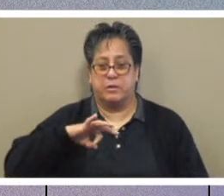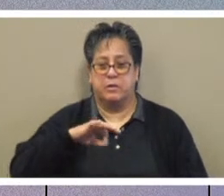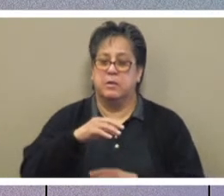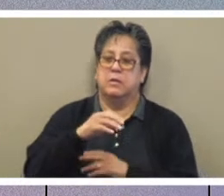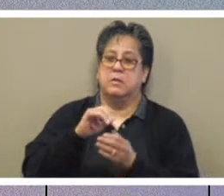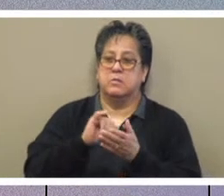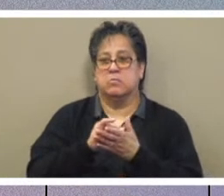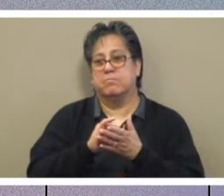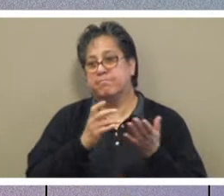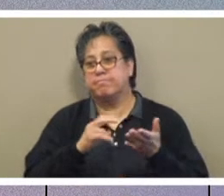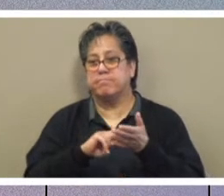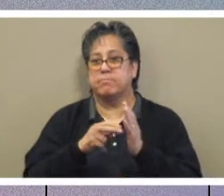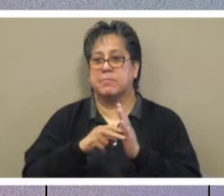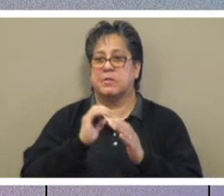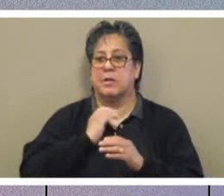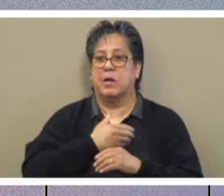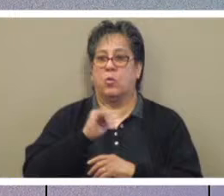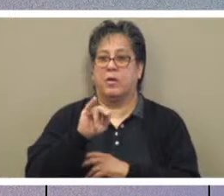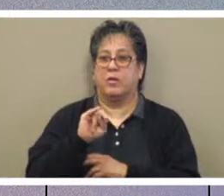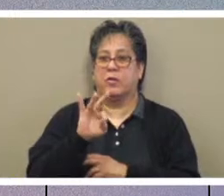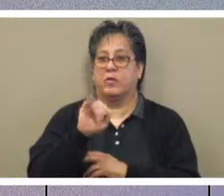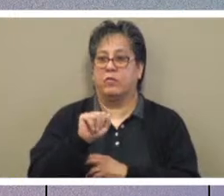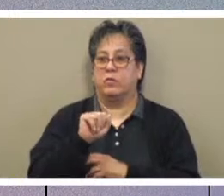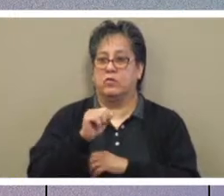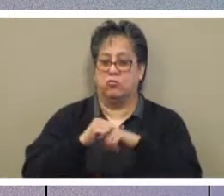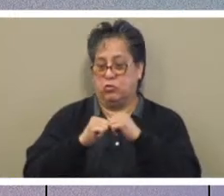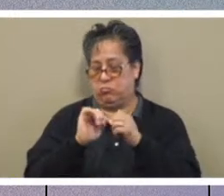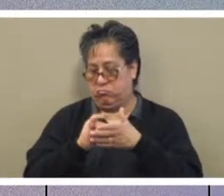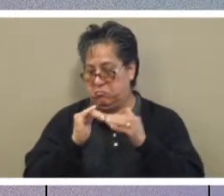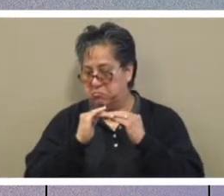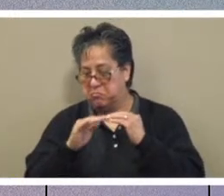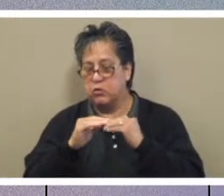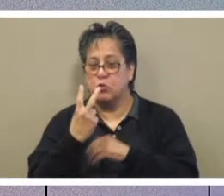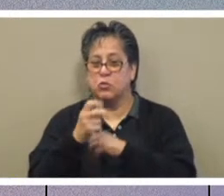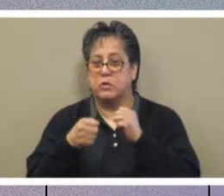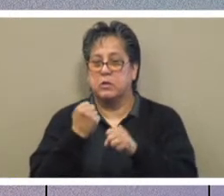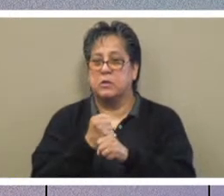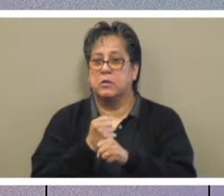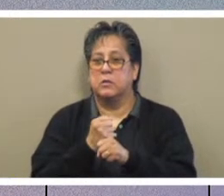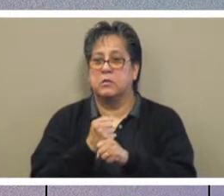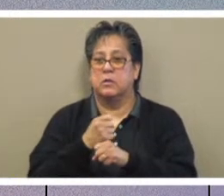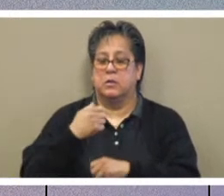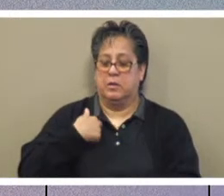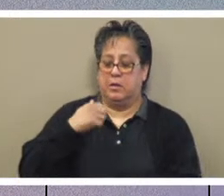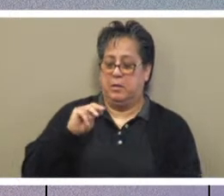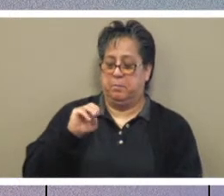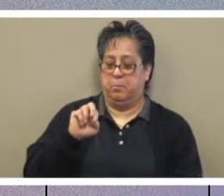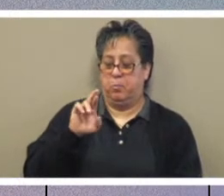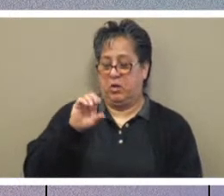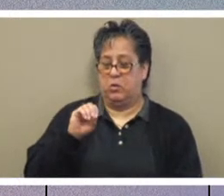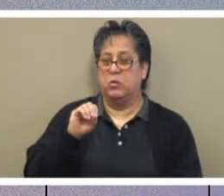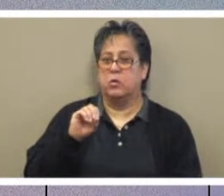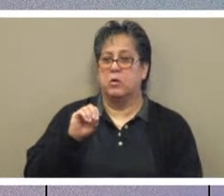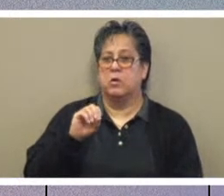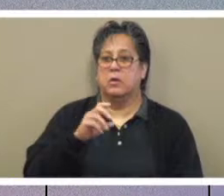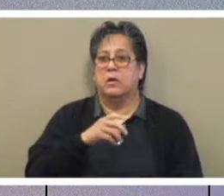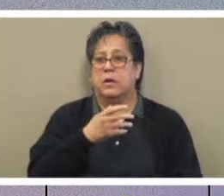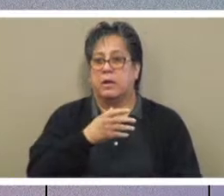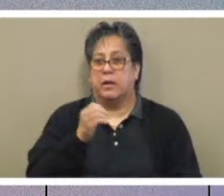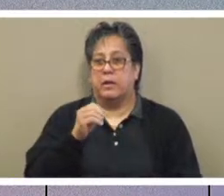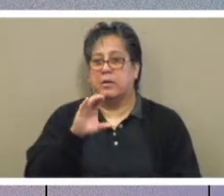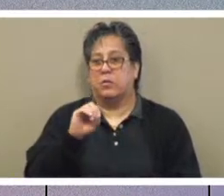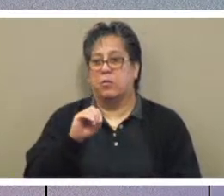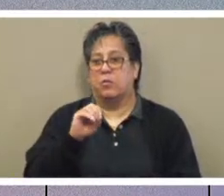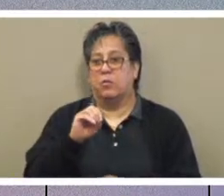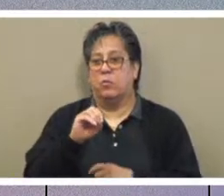which basically means our infrastructure is covered for like 2 years. So I'm Marco. I'm the co-founder and CEO of Eisenflow, where we're